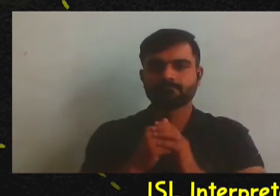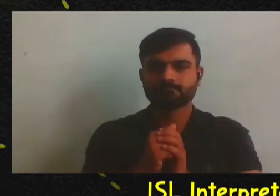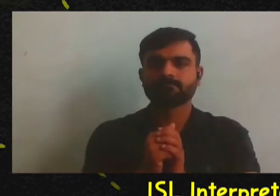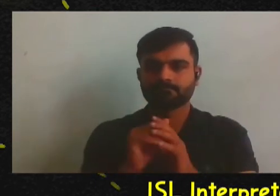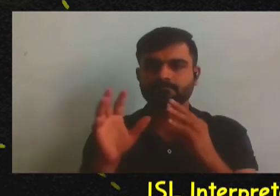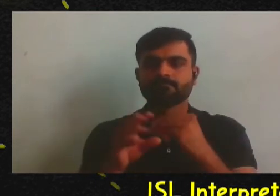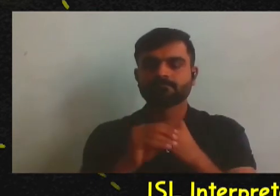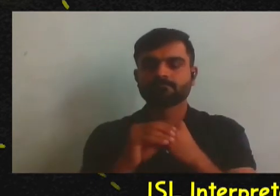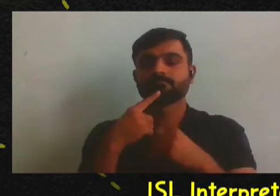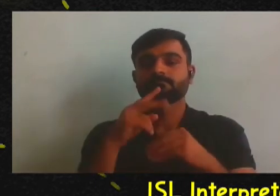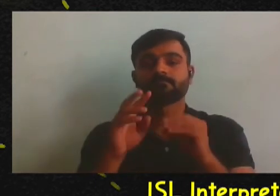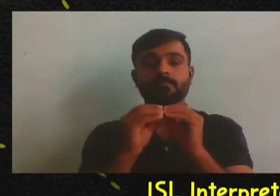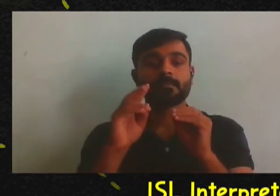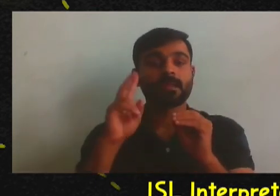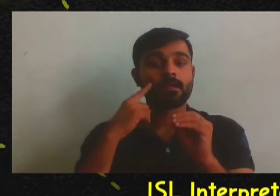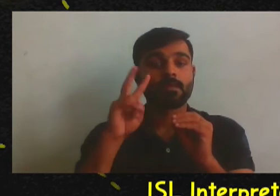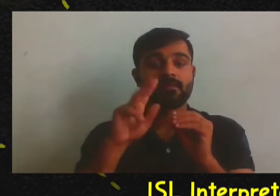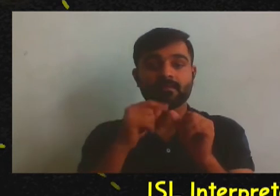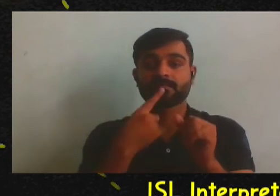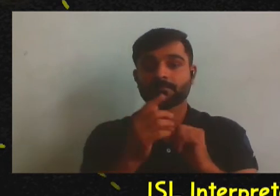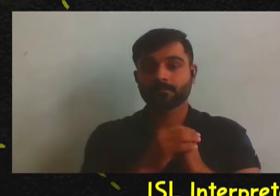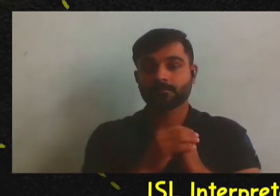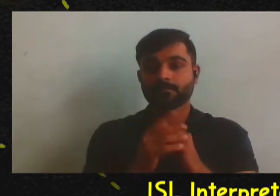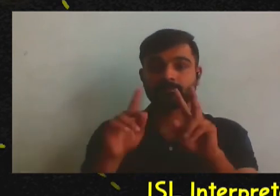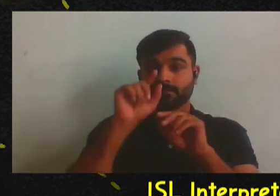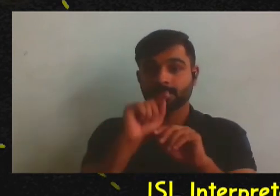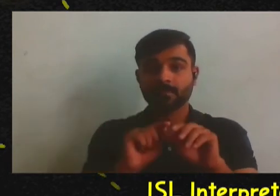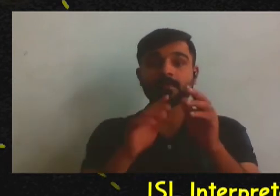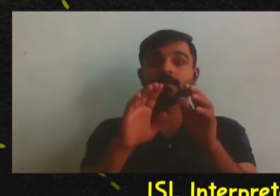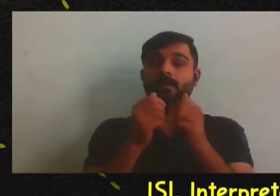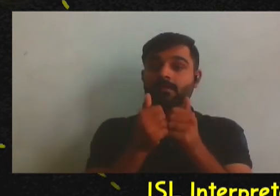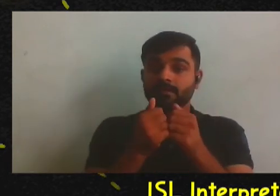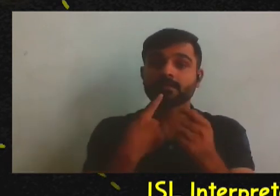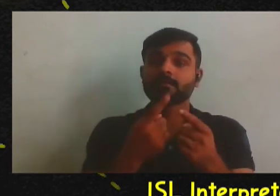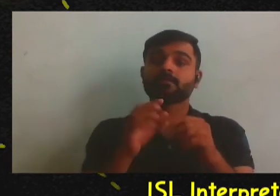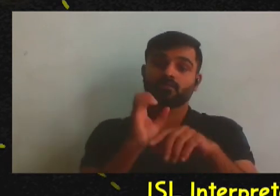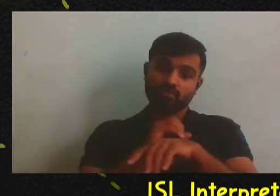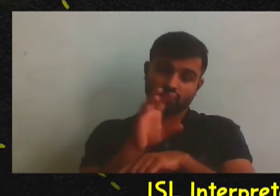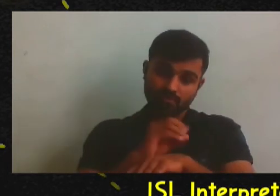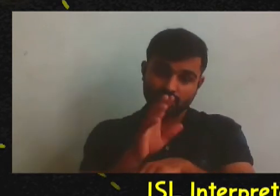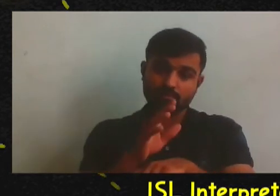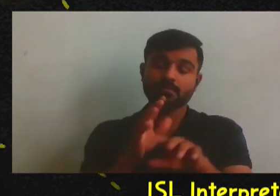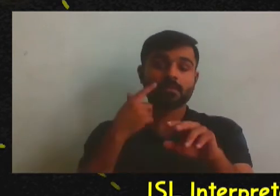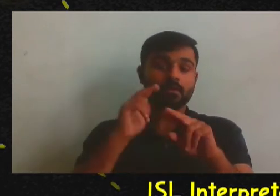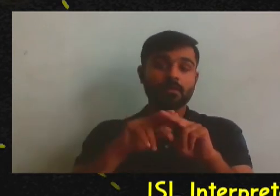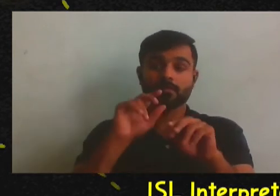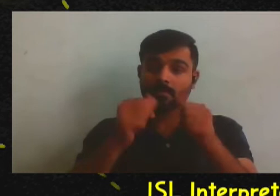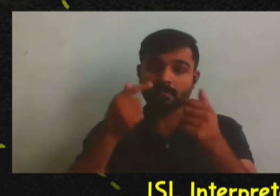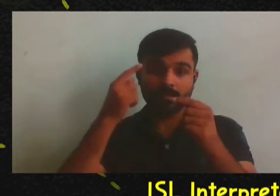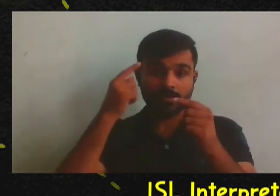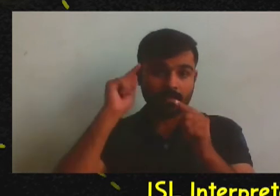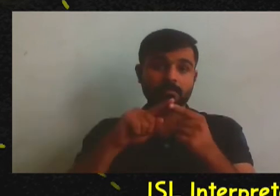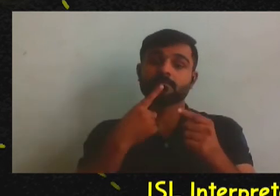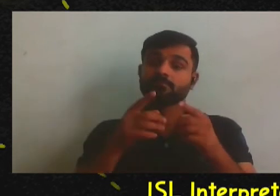Biva said, because, in terms of whether chatbots can really be counselors, if you consider what I said